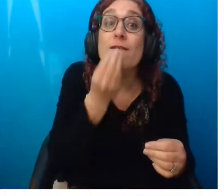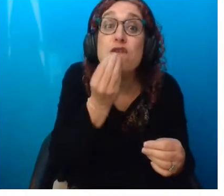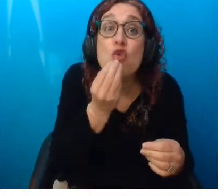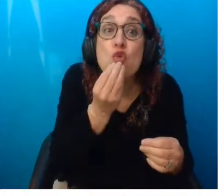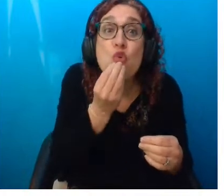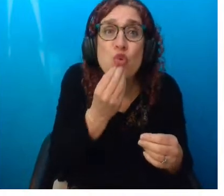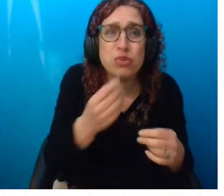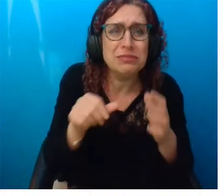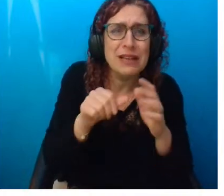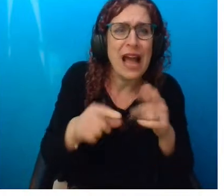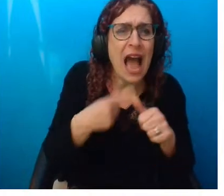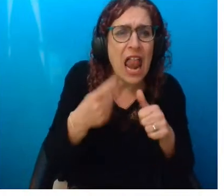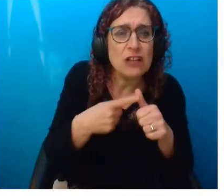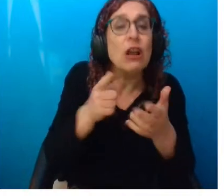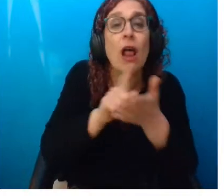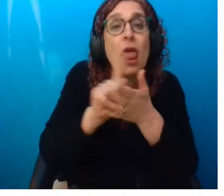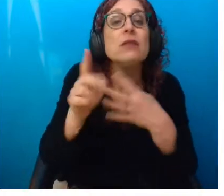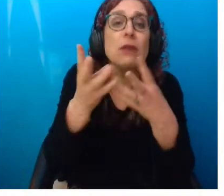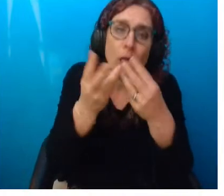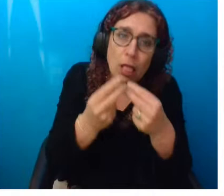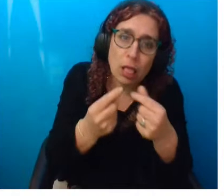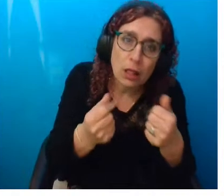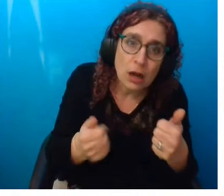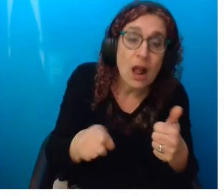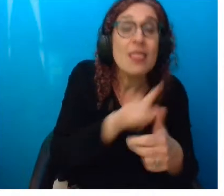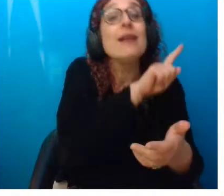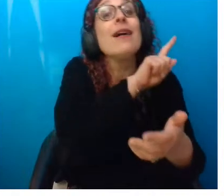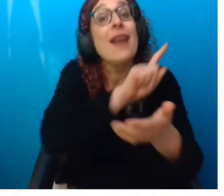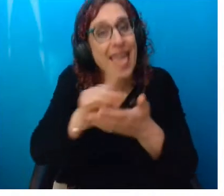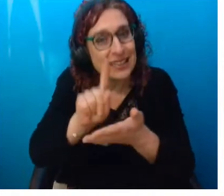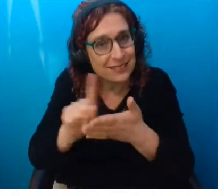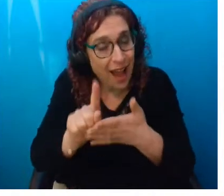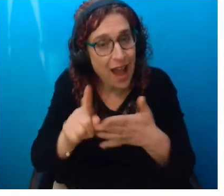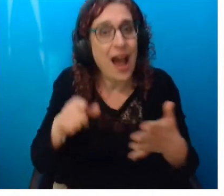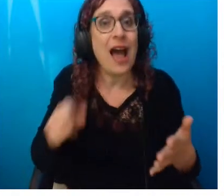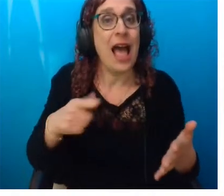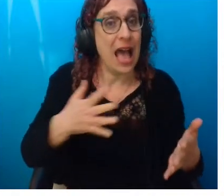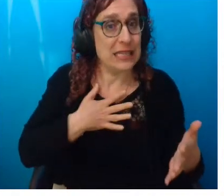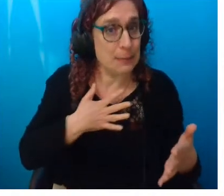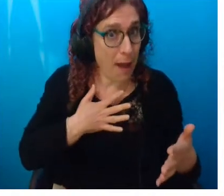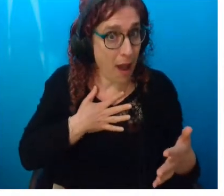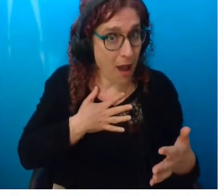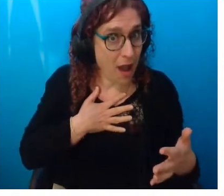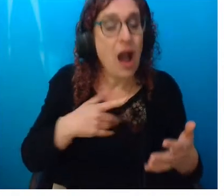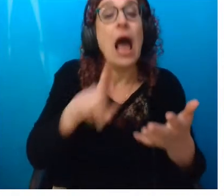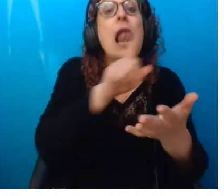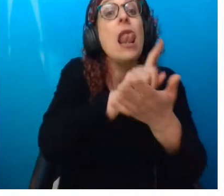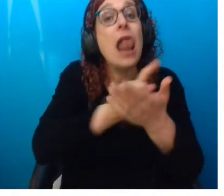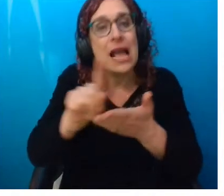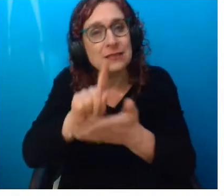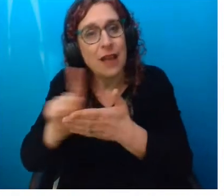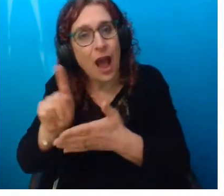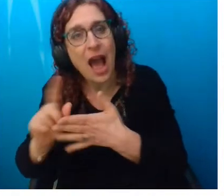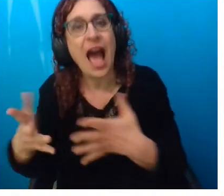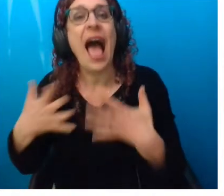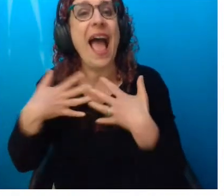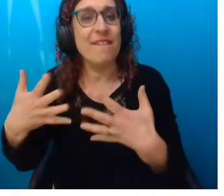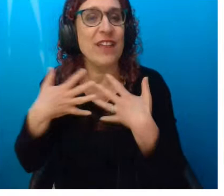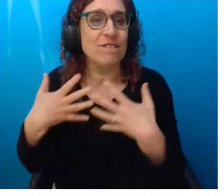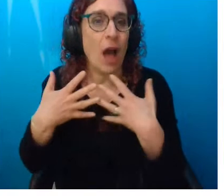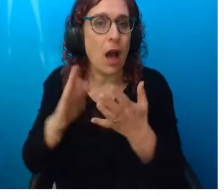and later developing asthma and hay fever. So it appears that eczema is the causal entry